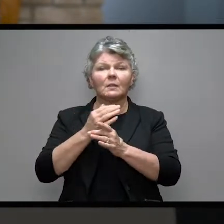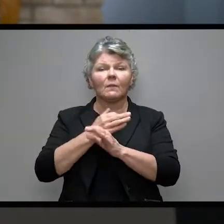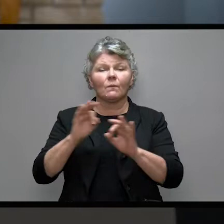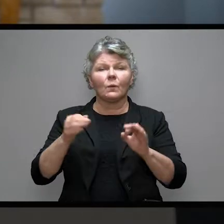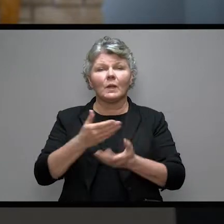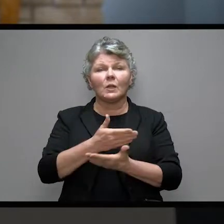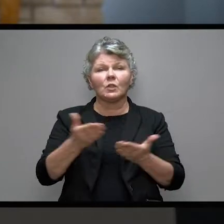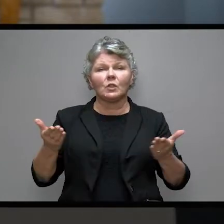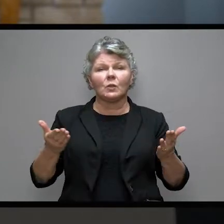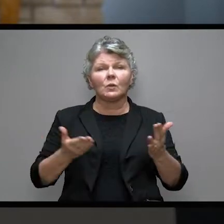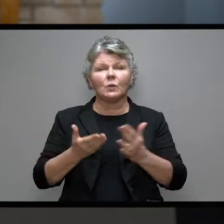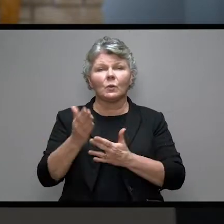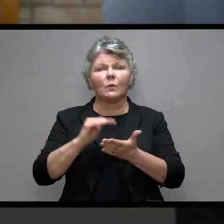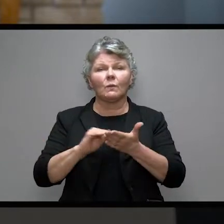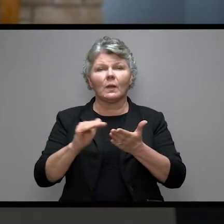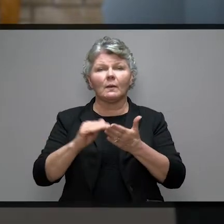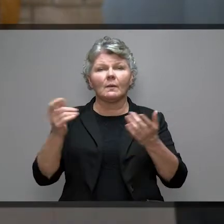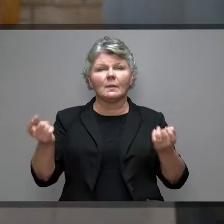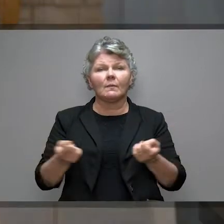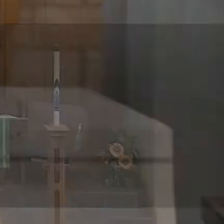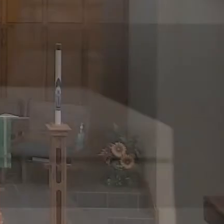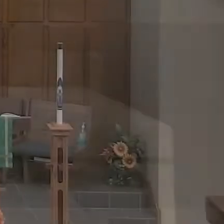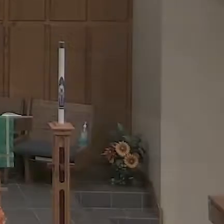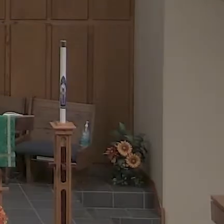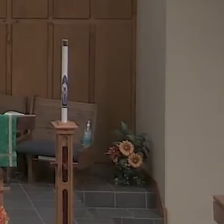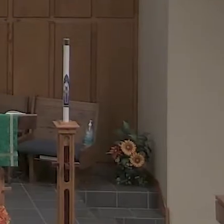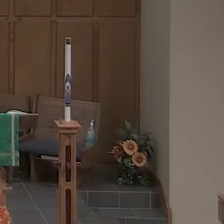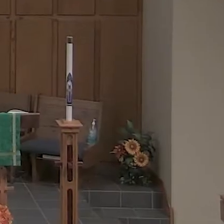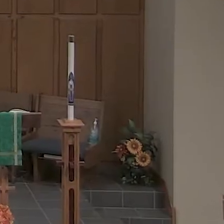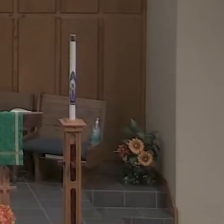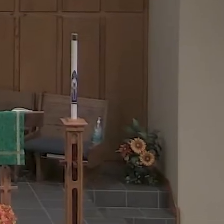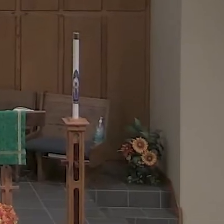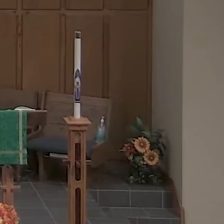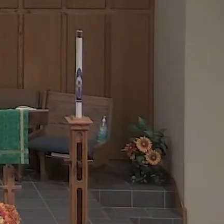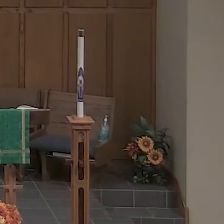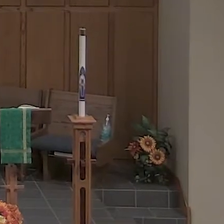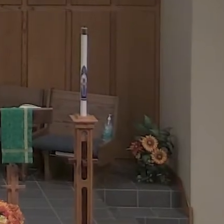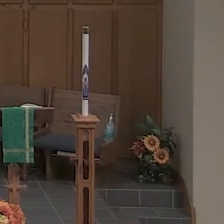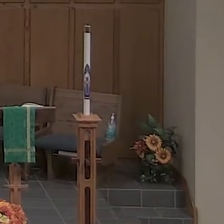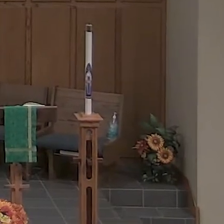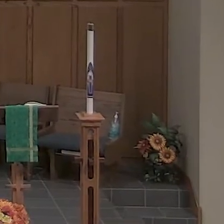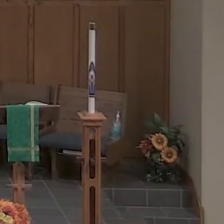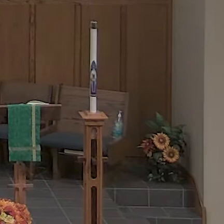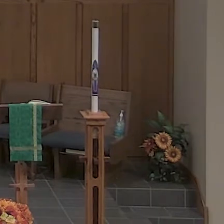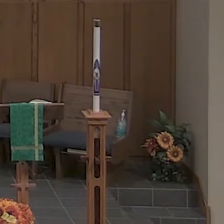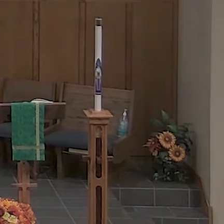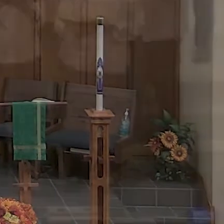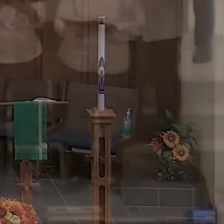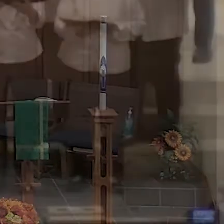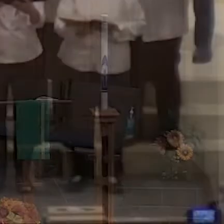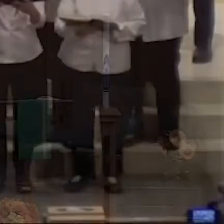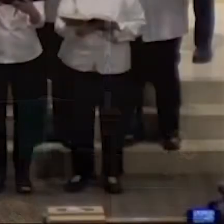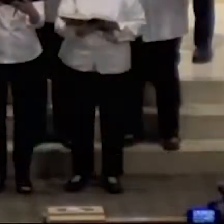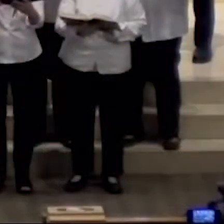both from its guilt and from its power. The service will begin after this opening hymn.